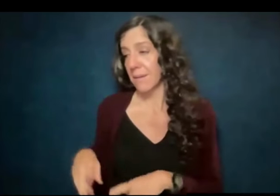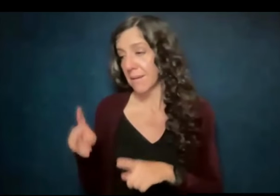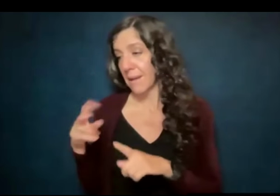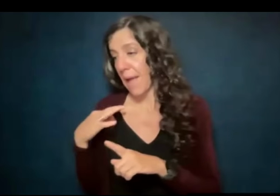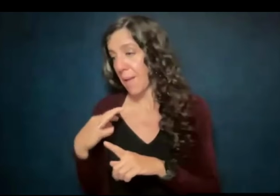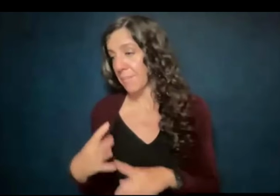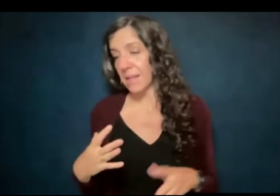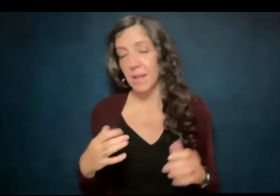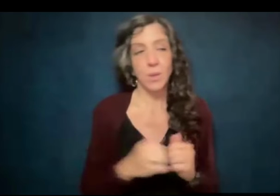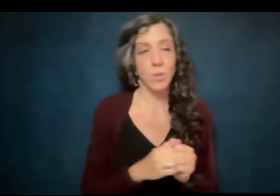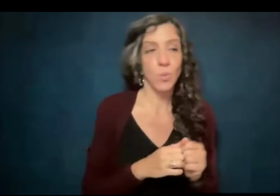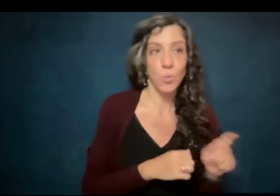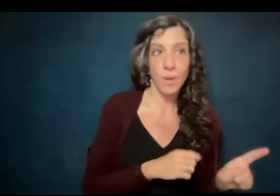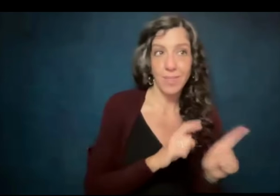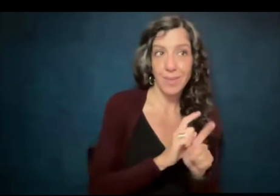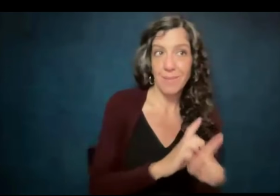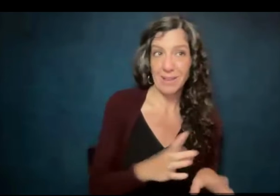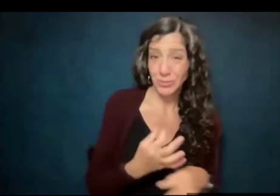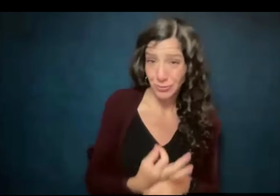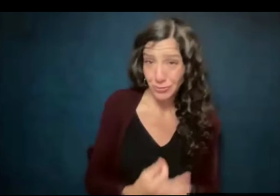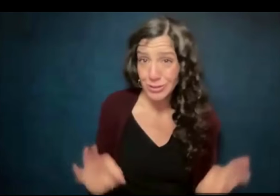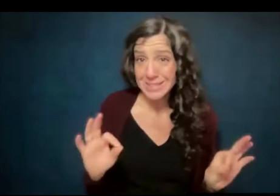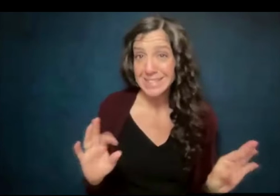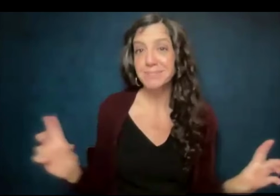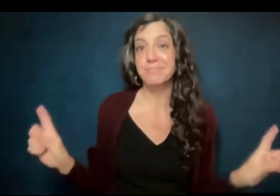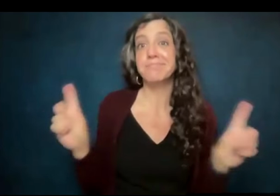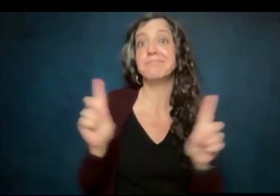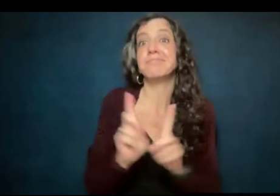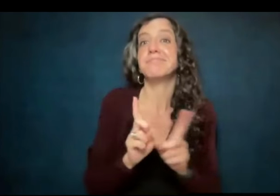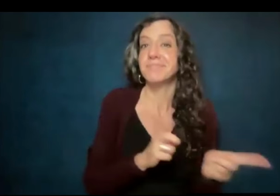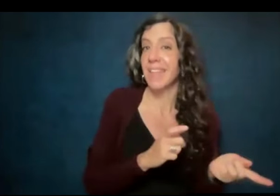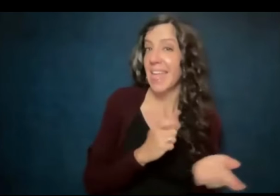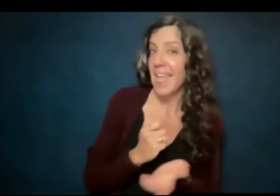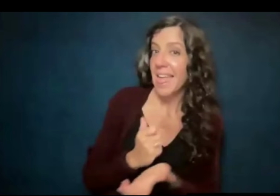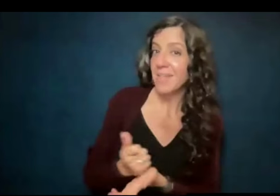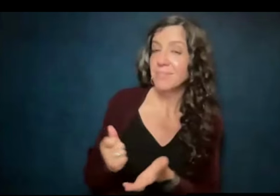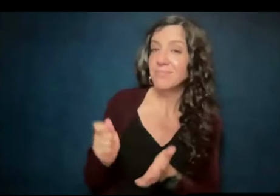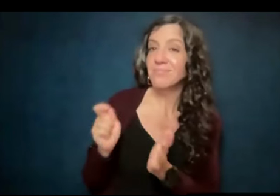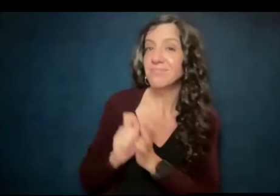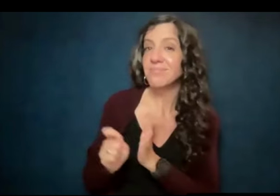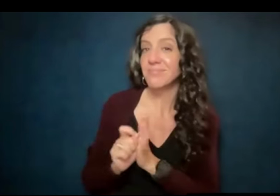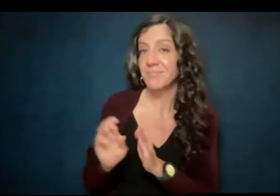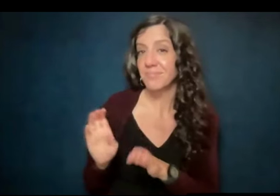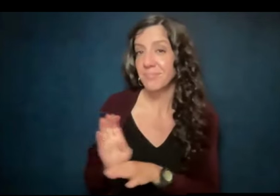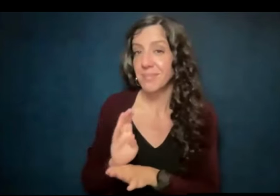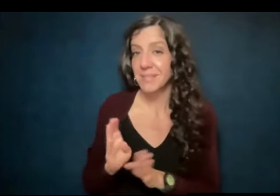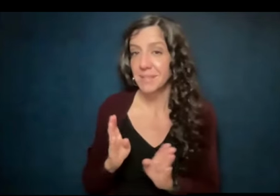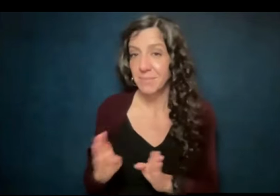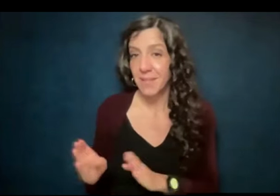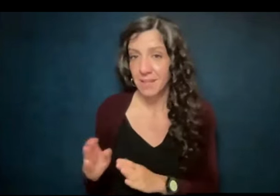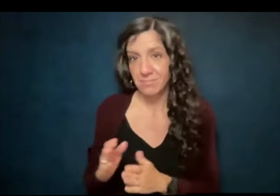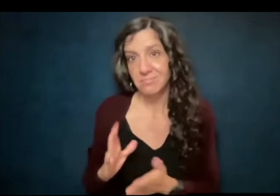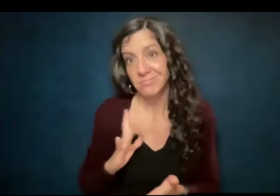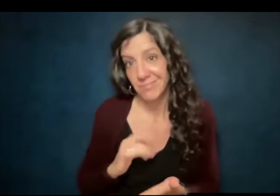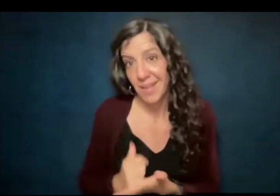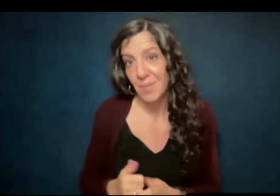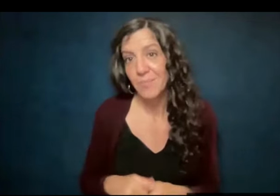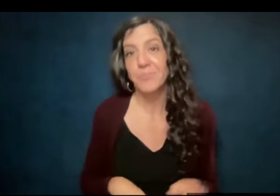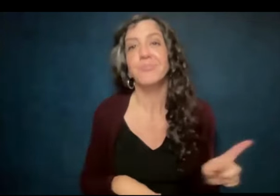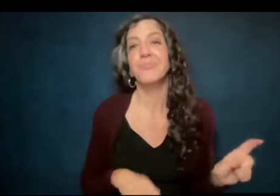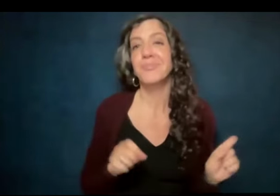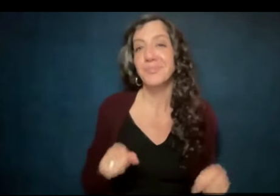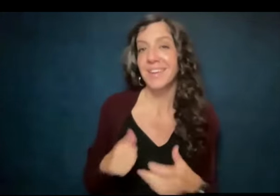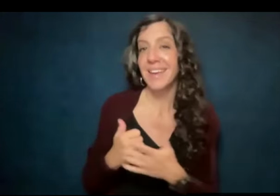free to help them develop a business plan. Very, very helpful. The mentor can also help with other planning